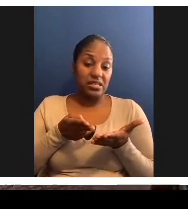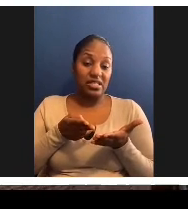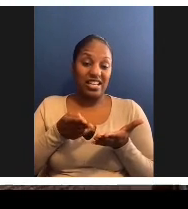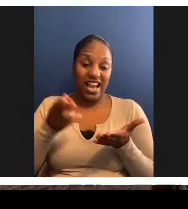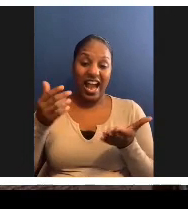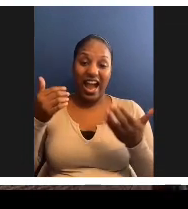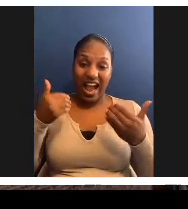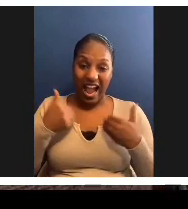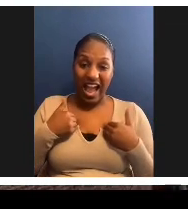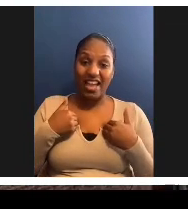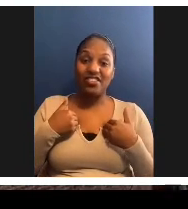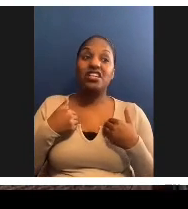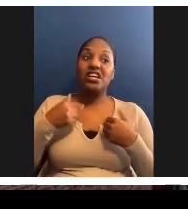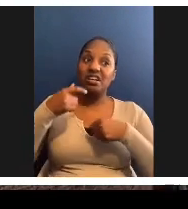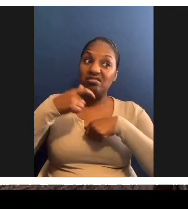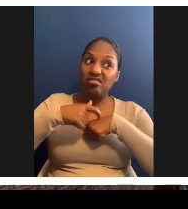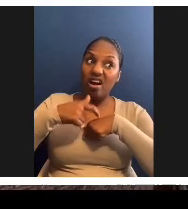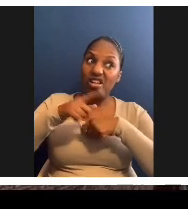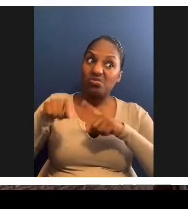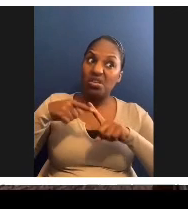had moments of hesitation